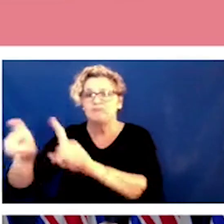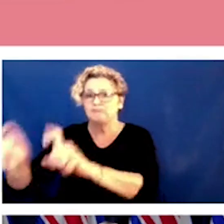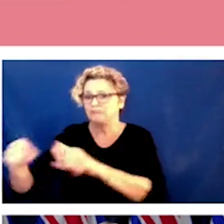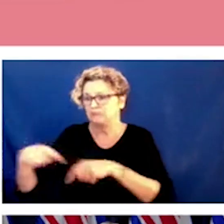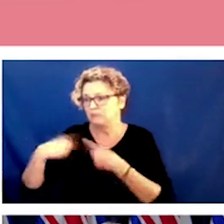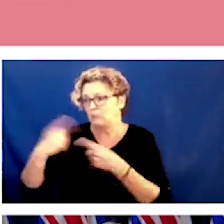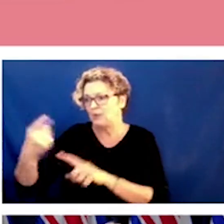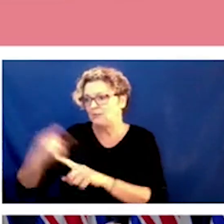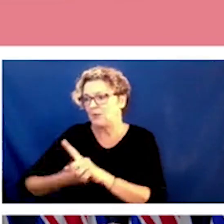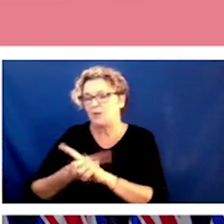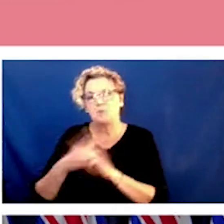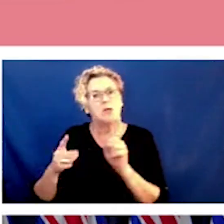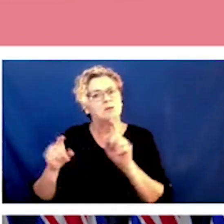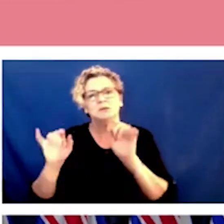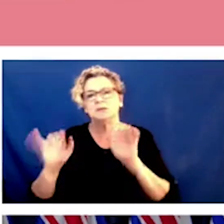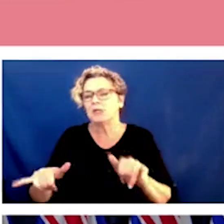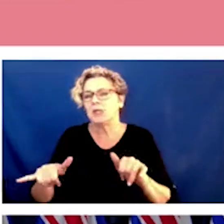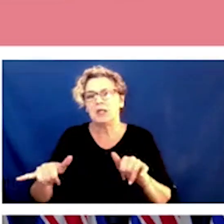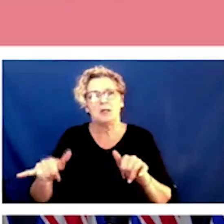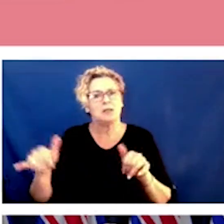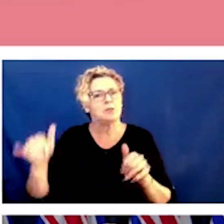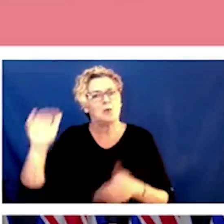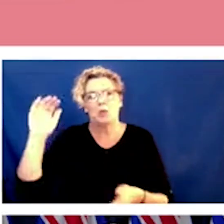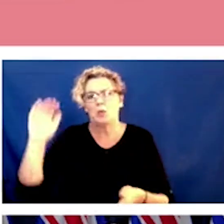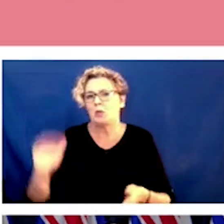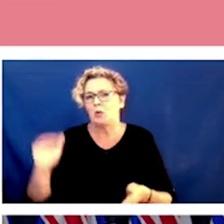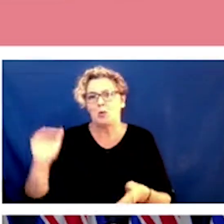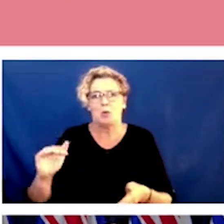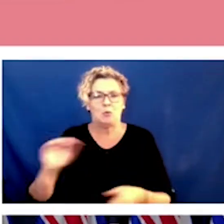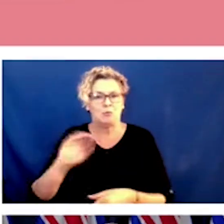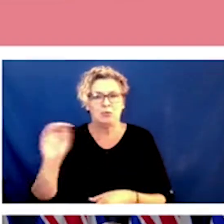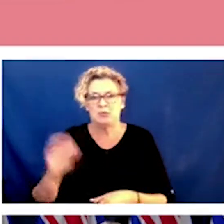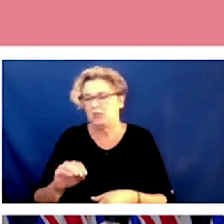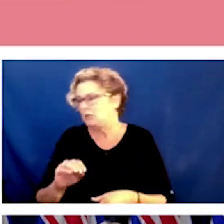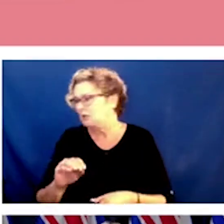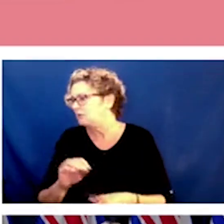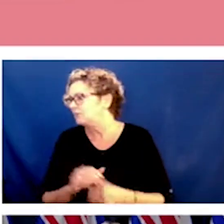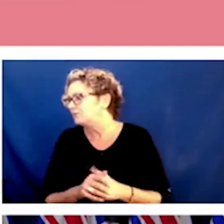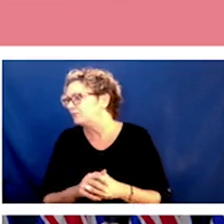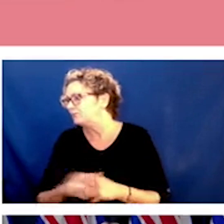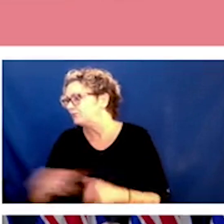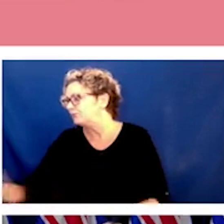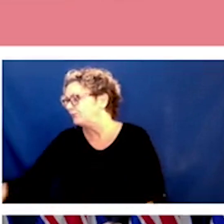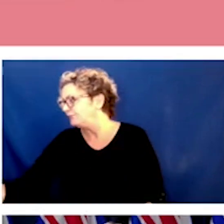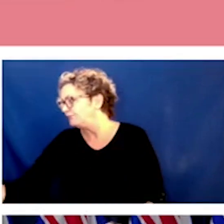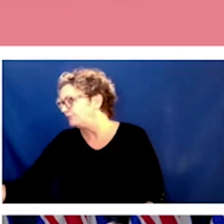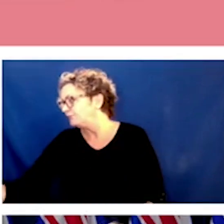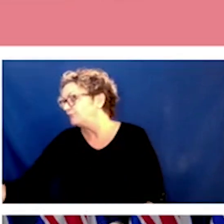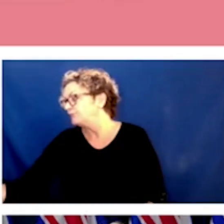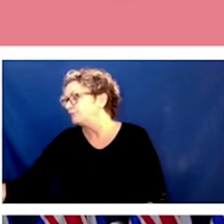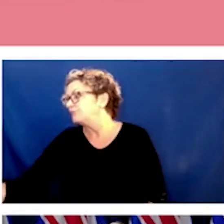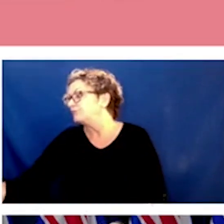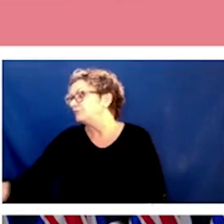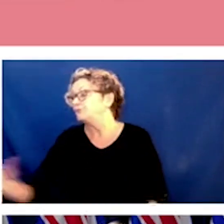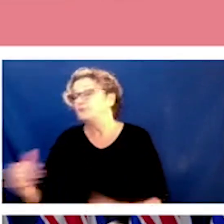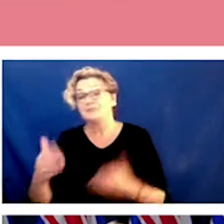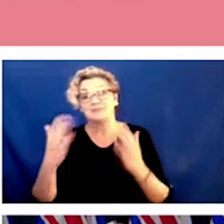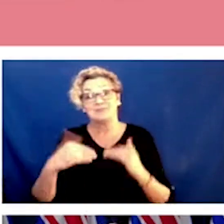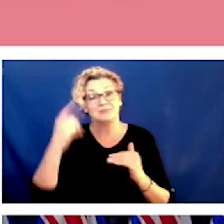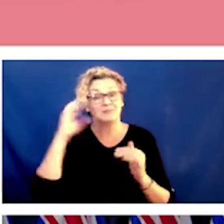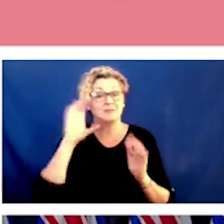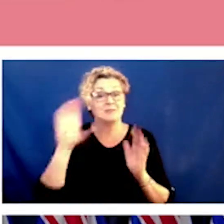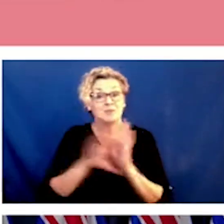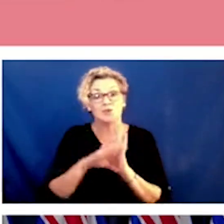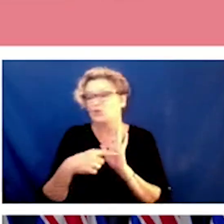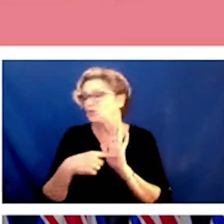the population under age 10 is about 10% of the population, and only represent less than 5%